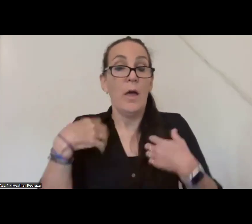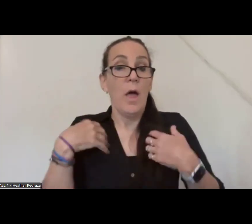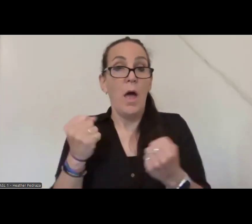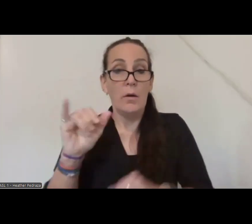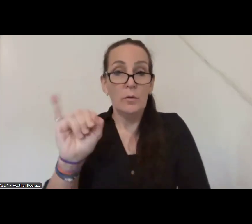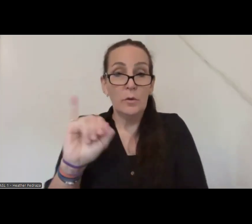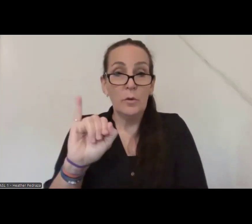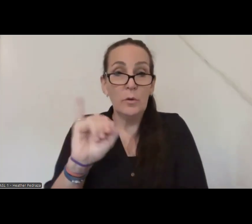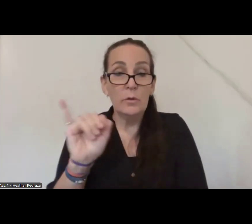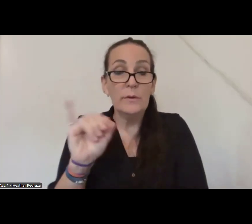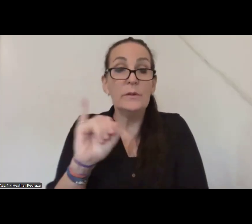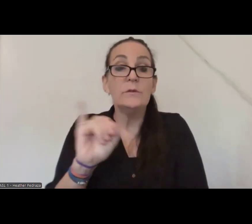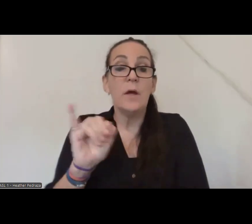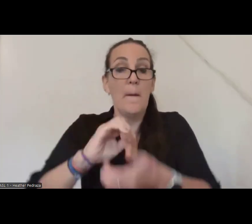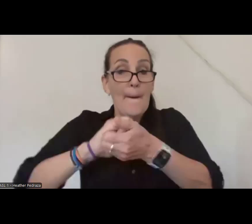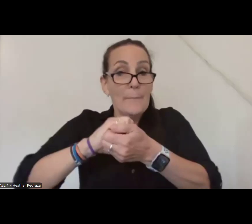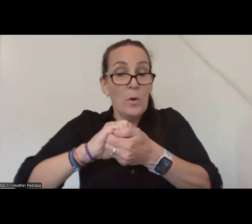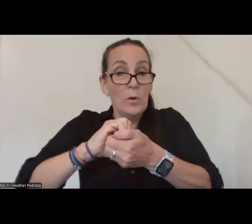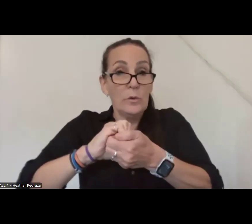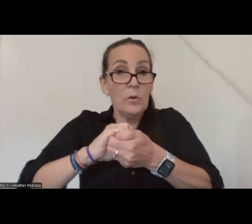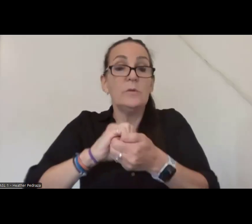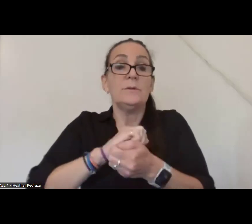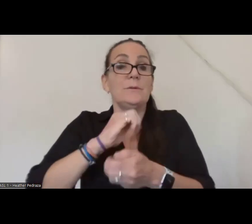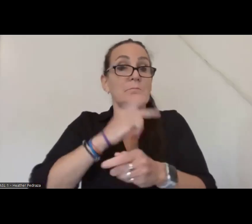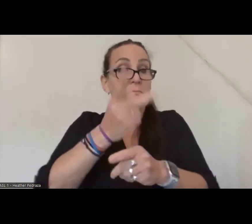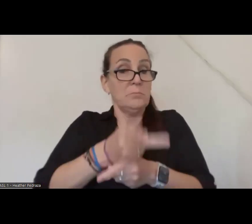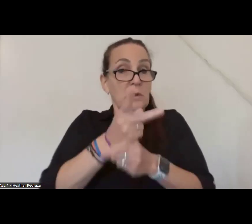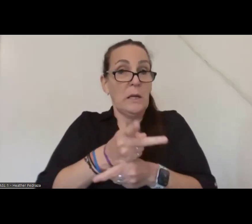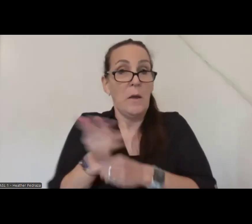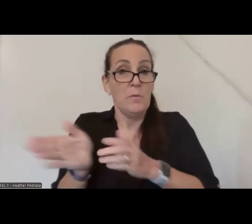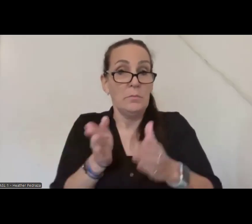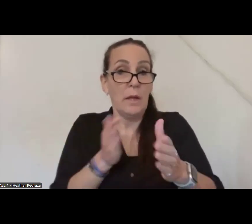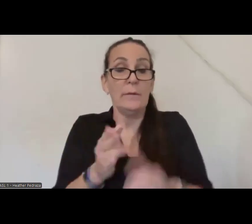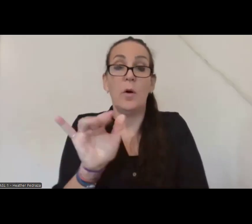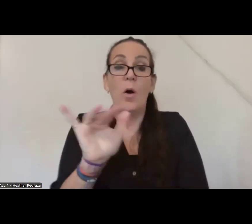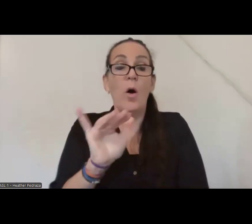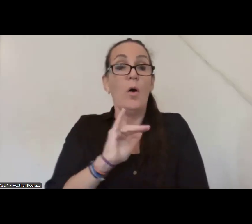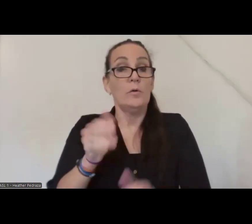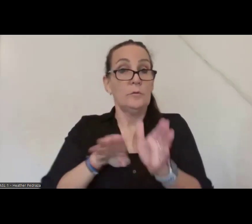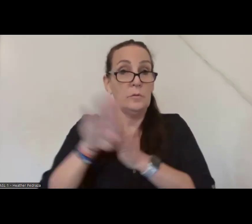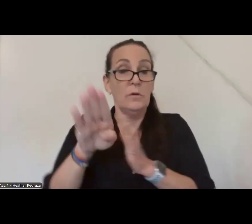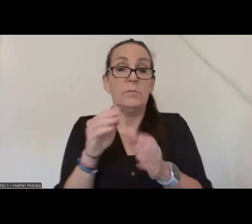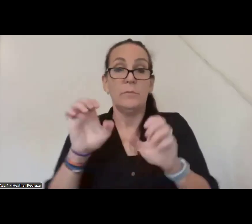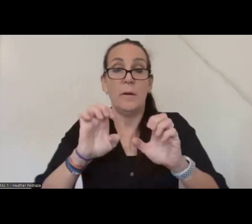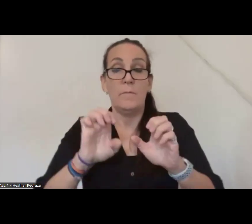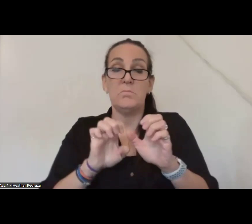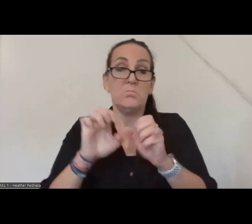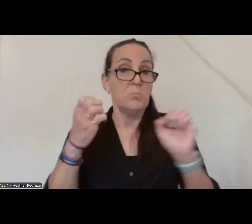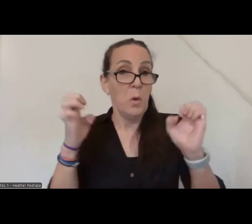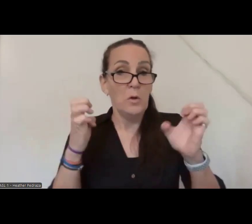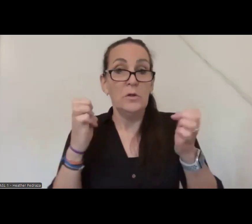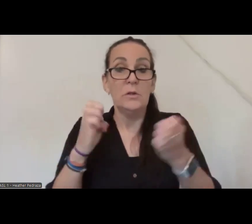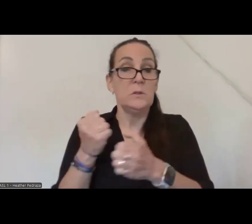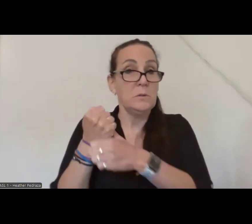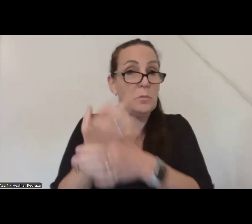providers. Advancing emergency preparedness to develop an emergency preparedness guide, specifically for the